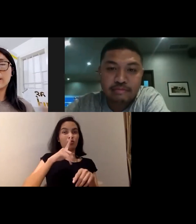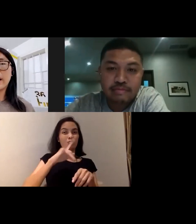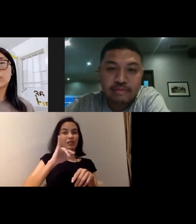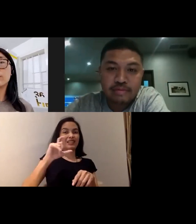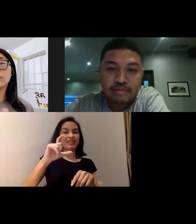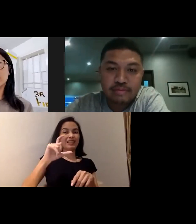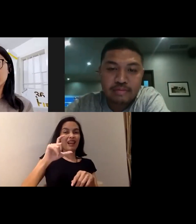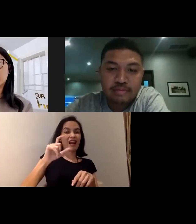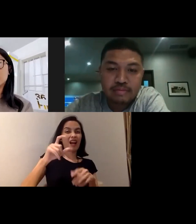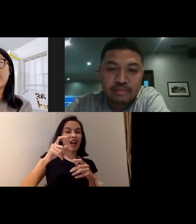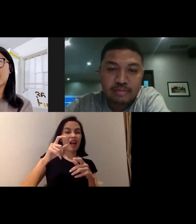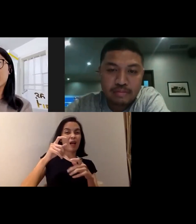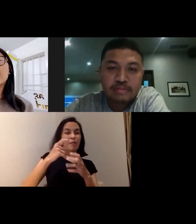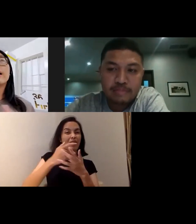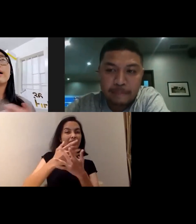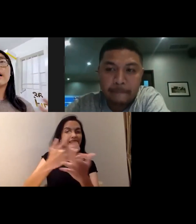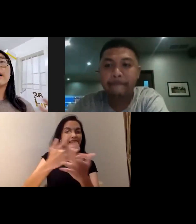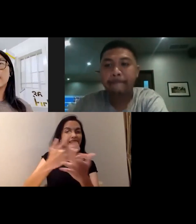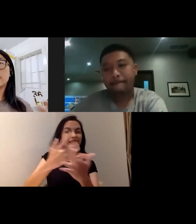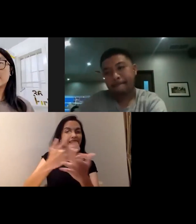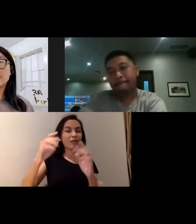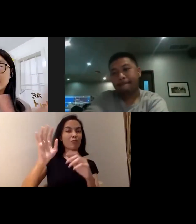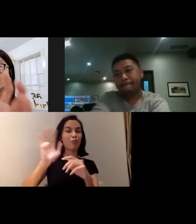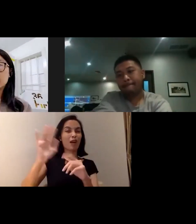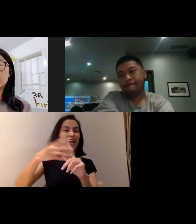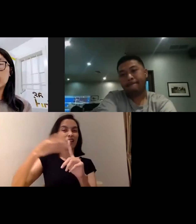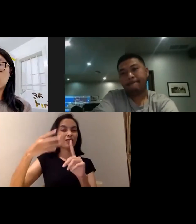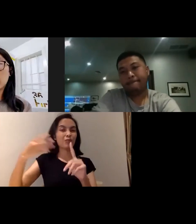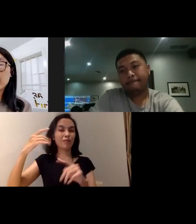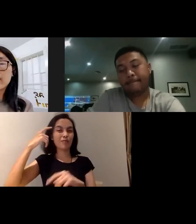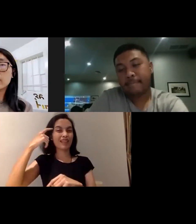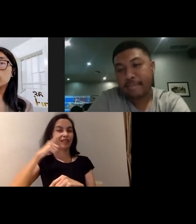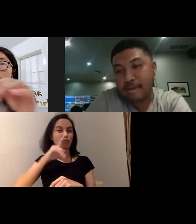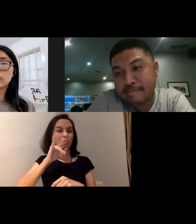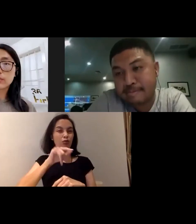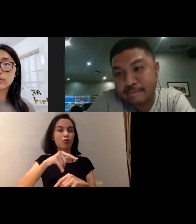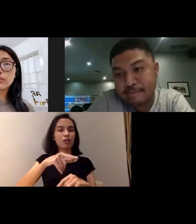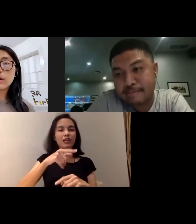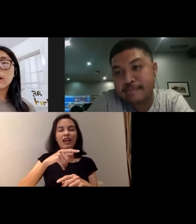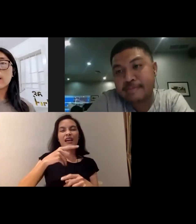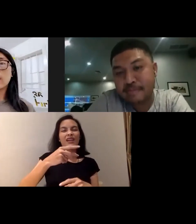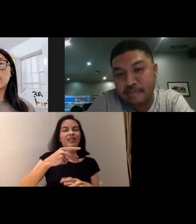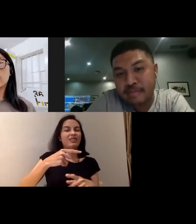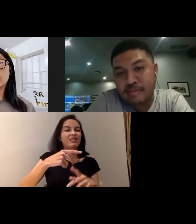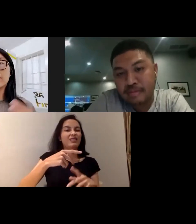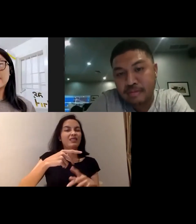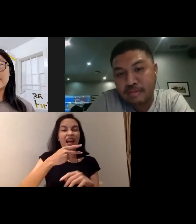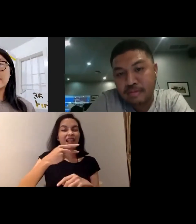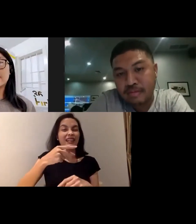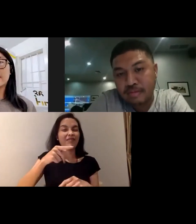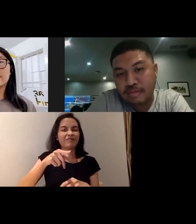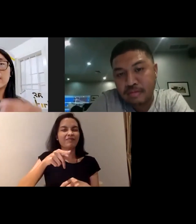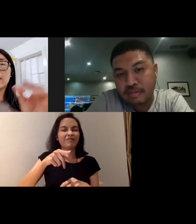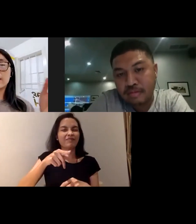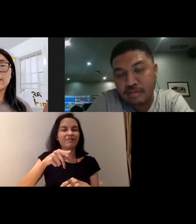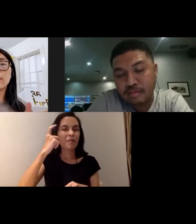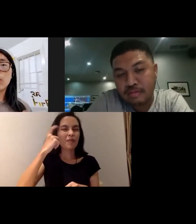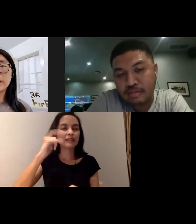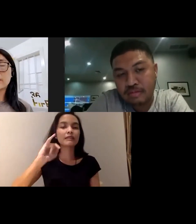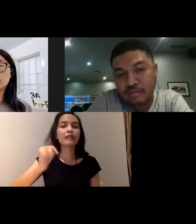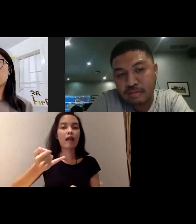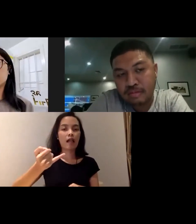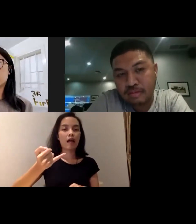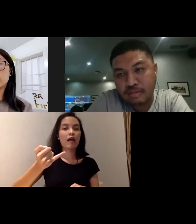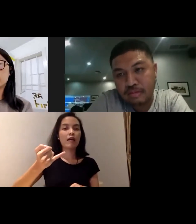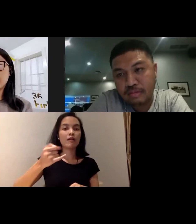normal heteronormative path. I'm not saying that's a wrong thing to pursue. What I'm saying is that there are